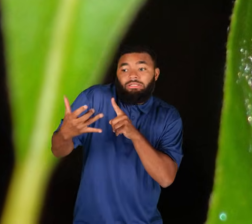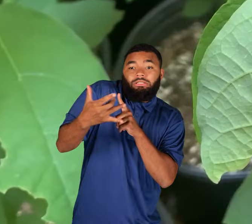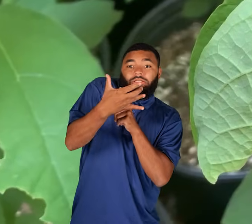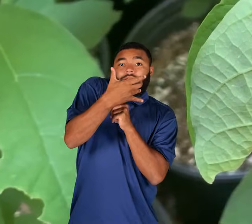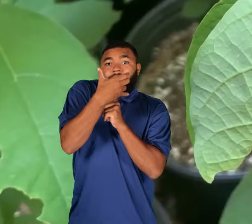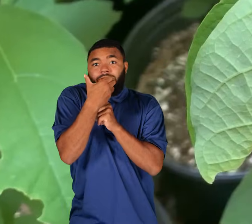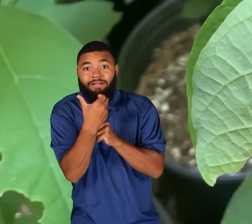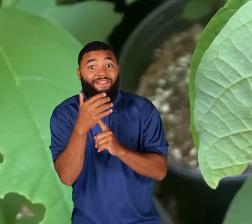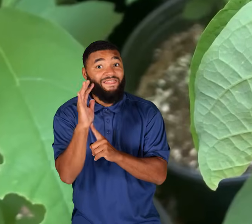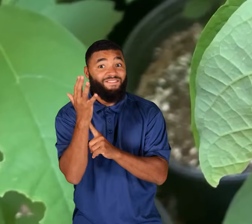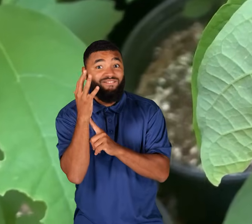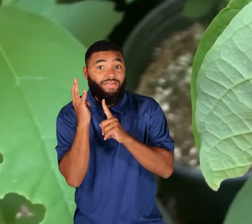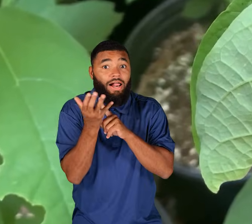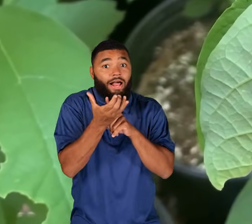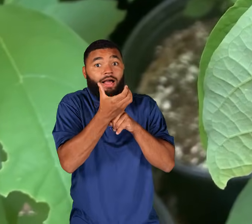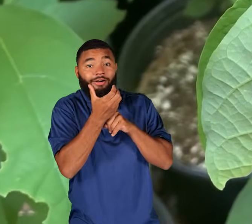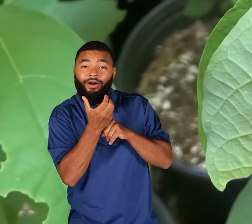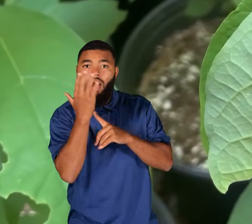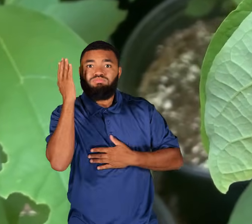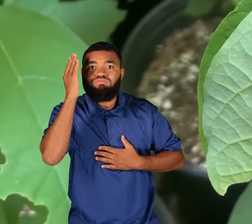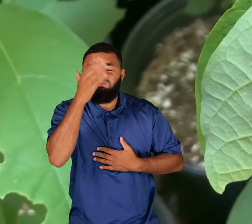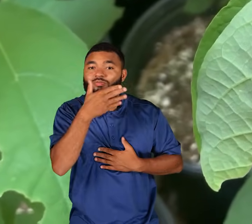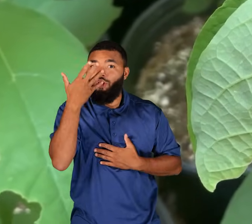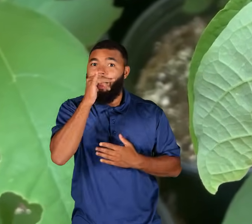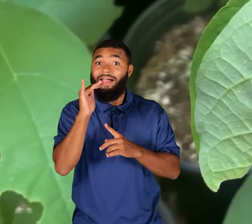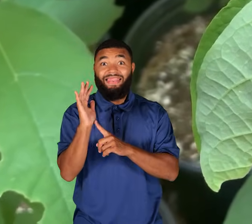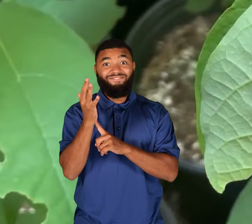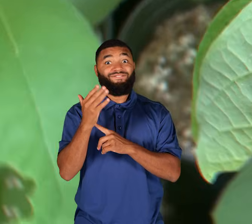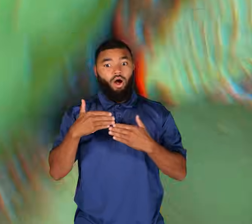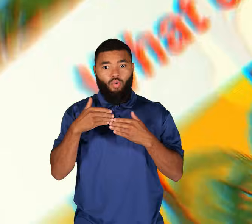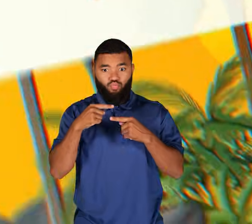it, creating a camouflage shelter that looks like a rolled leaf.